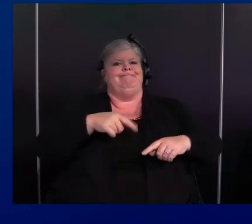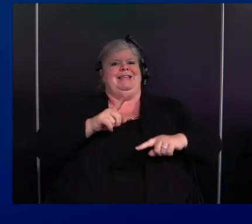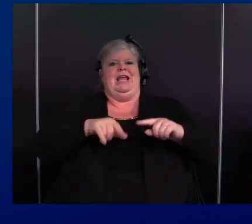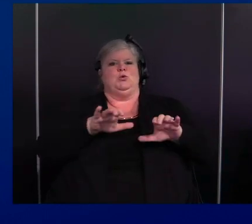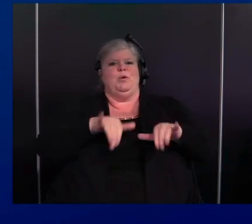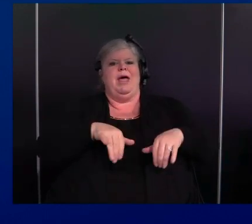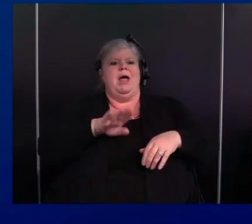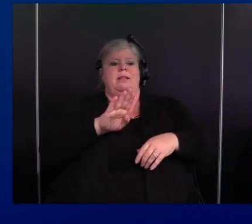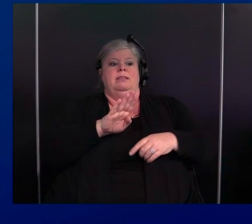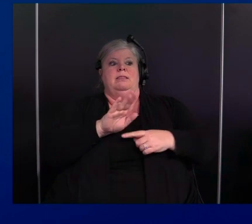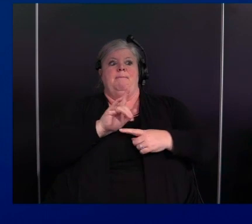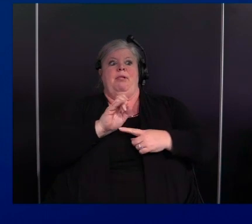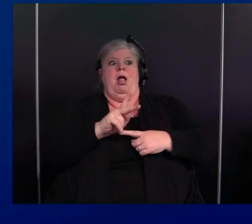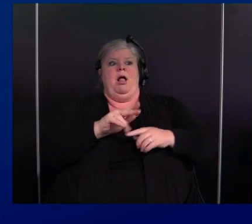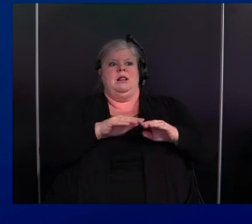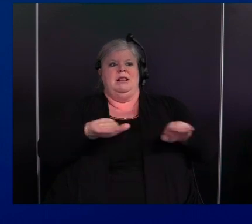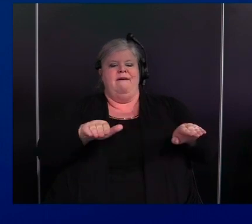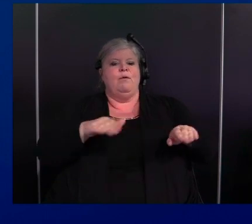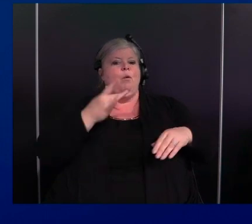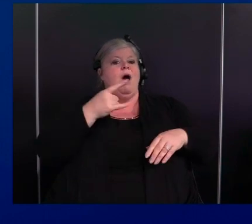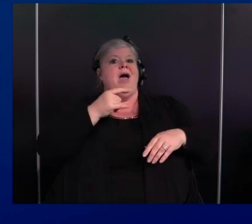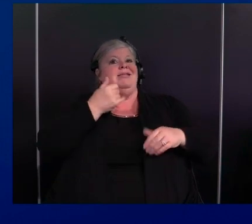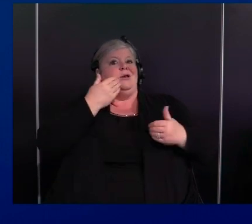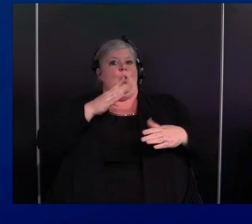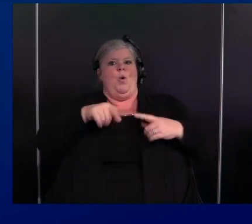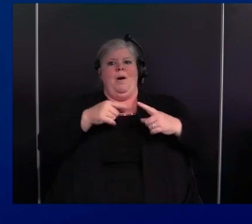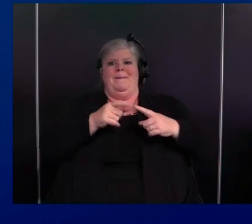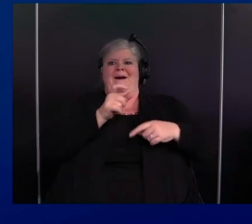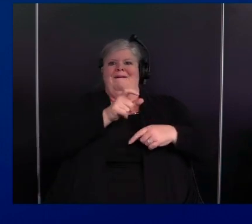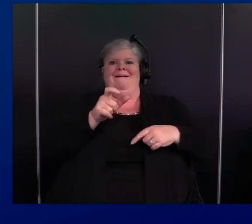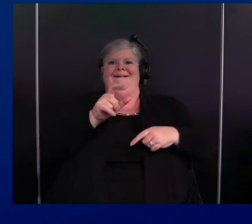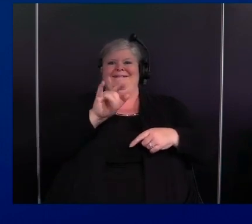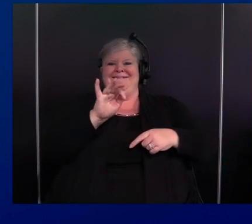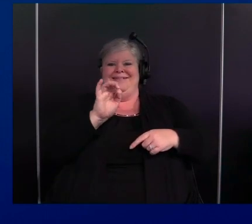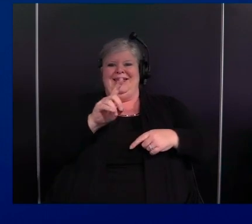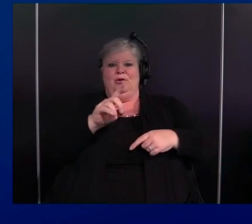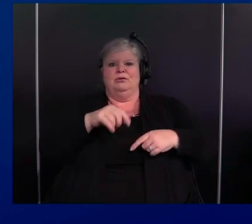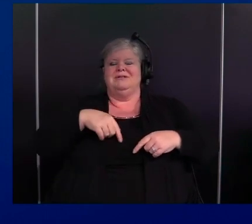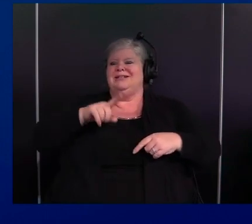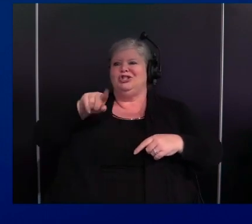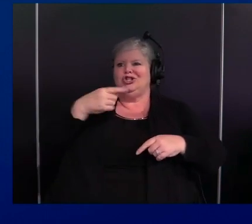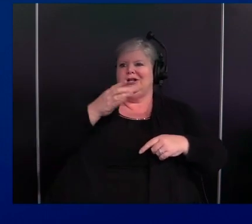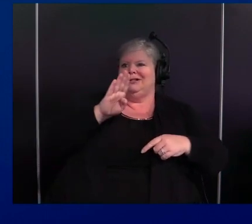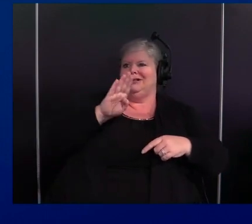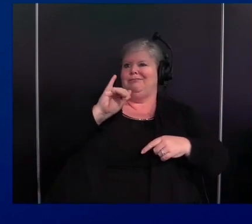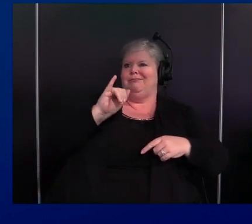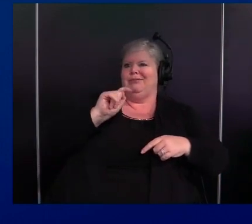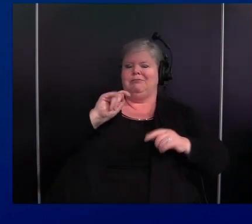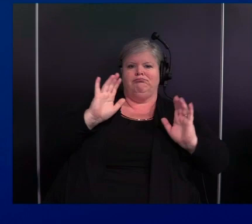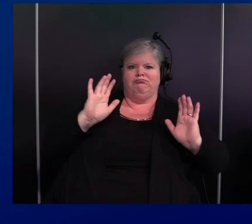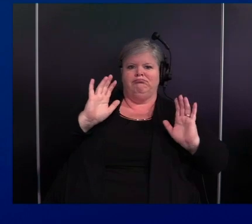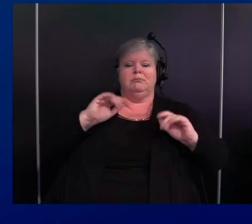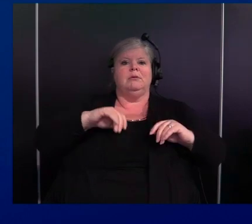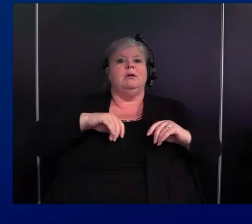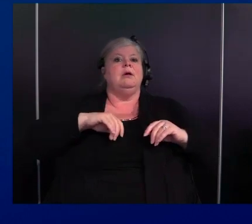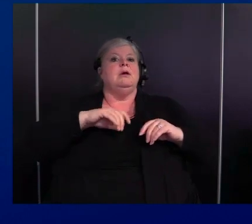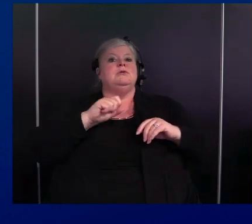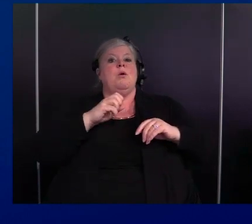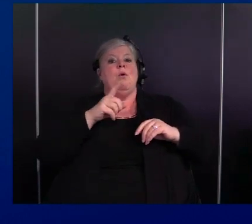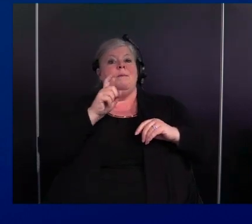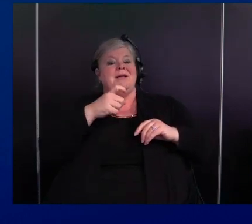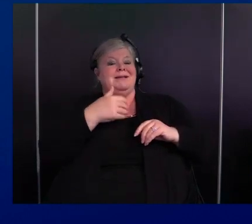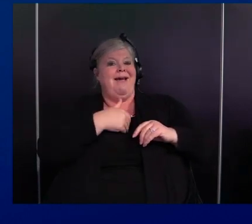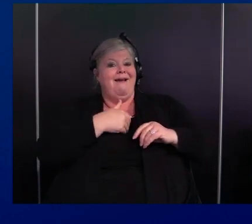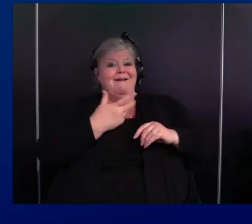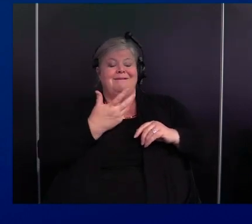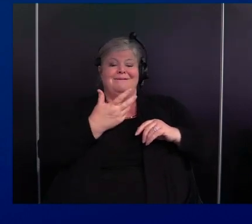level, because blocks don't know anything about fields, right? Right. There's There's no blocks. It's just bytes. That's right. Yeah. So now you have to have some